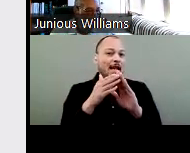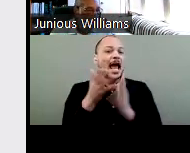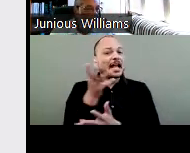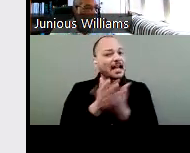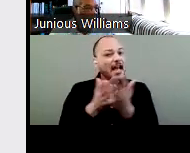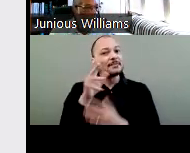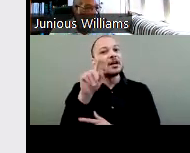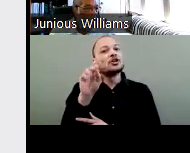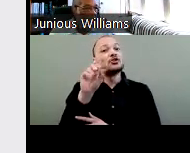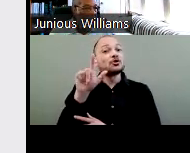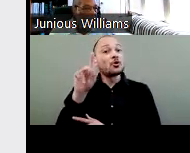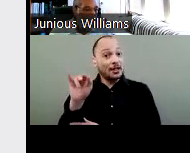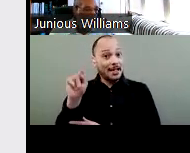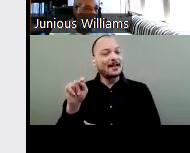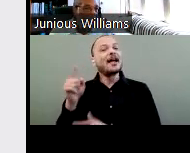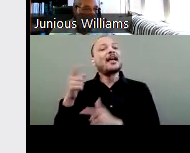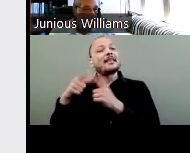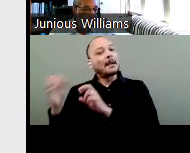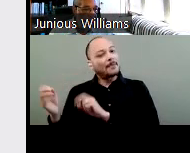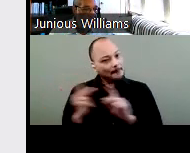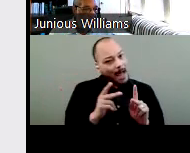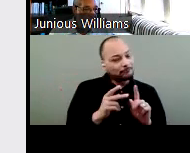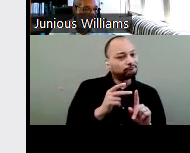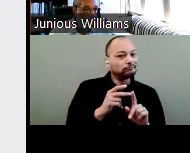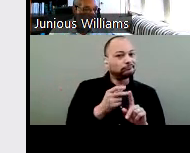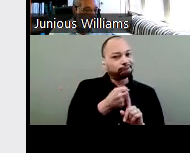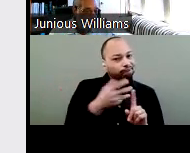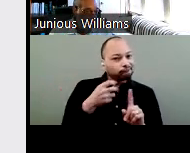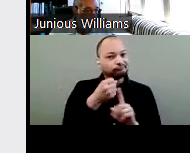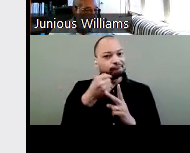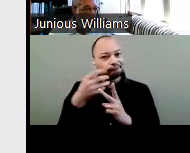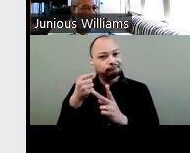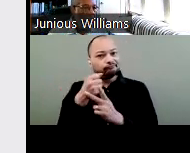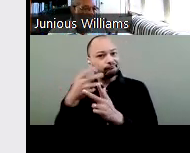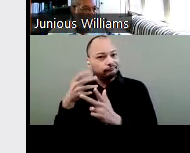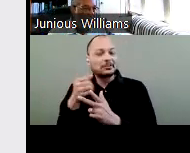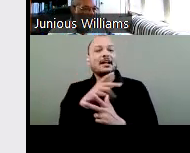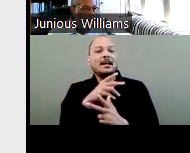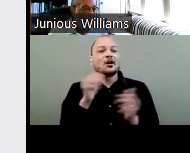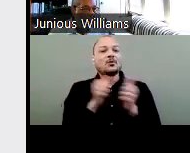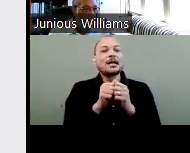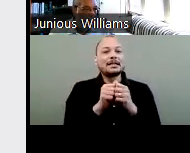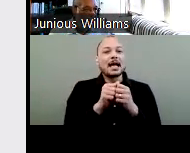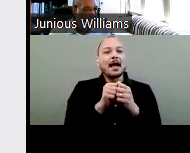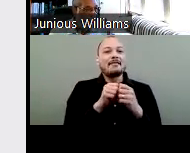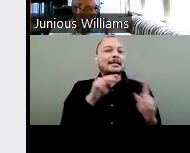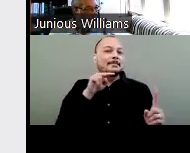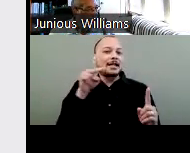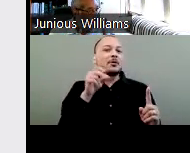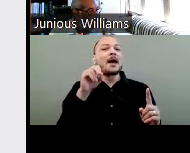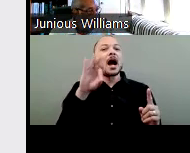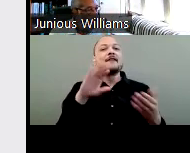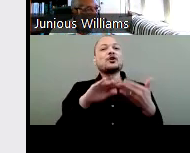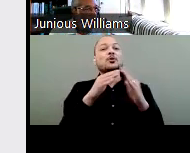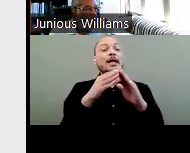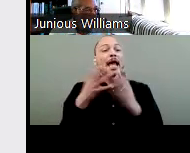and then I'm going to come back and really drill down to with the spectrum of community engagement, because I think it's the most